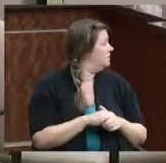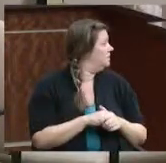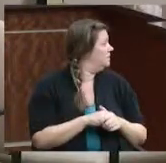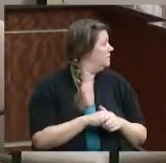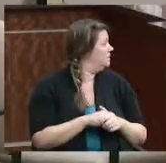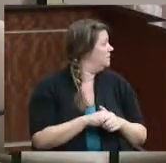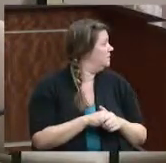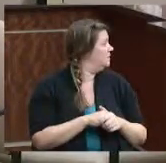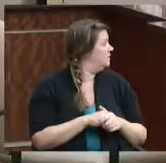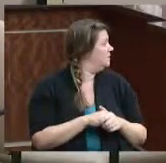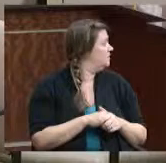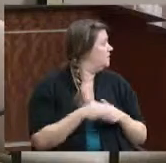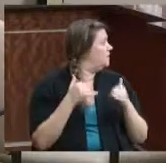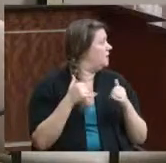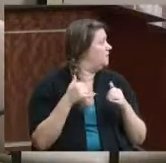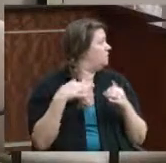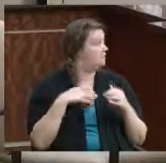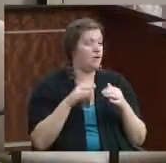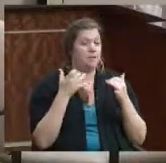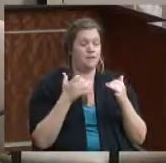What? Always have.